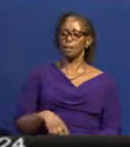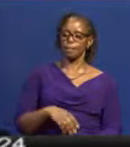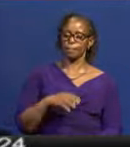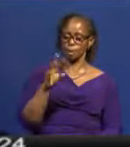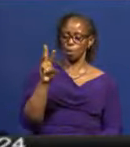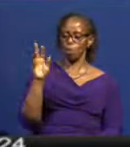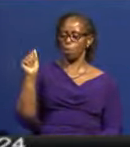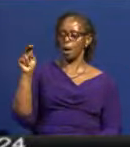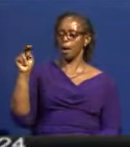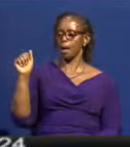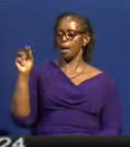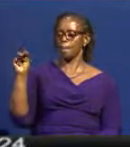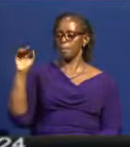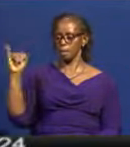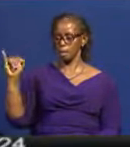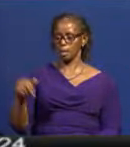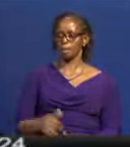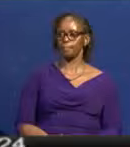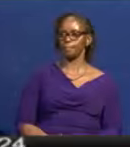Wanami Wamboka.